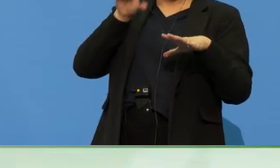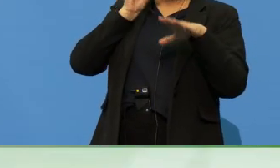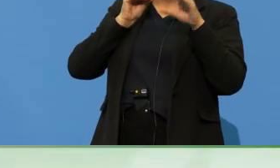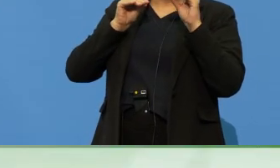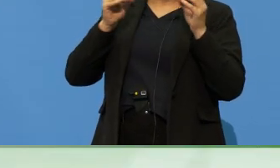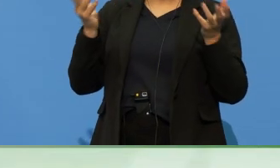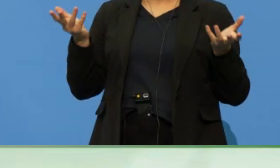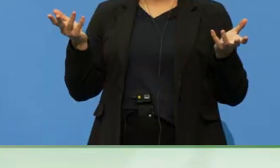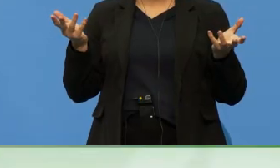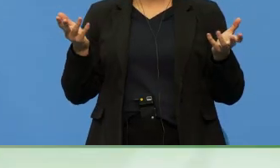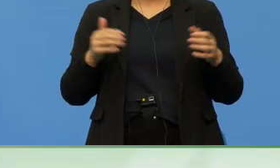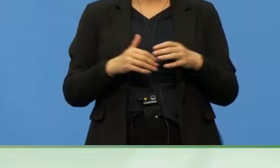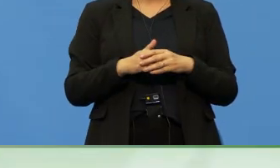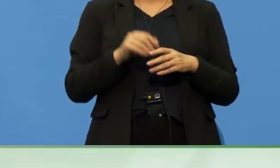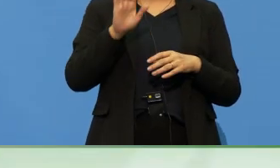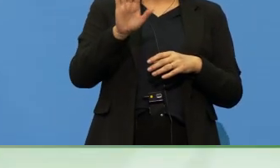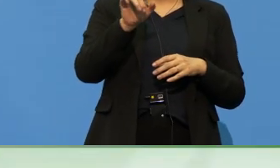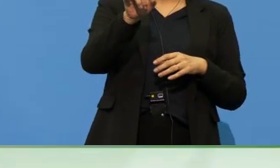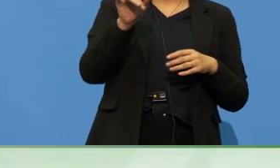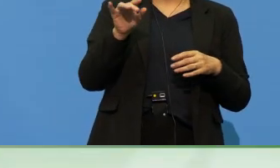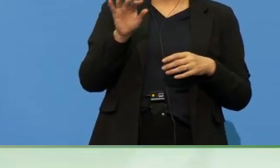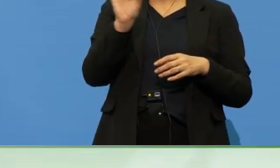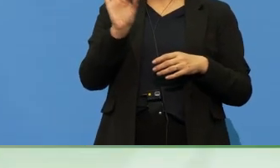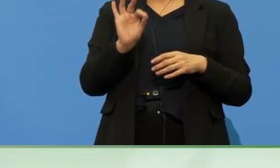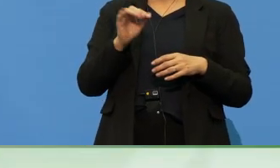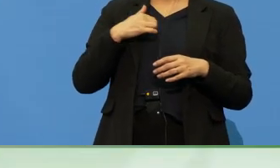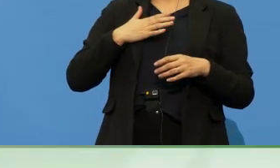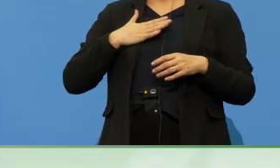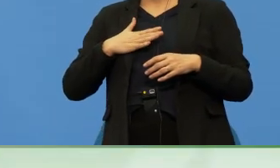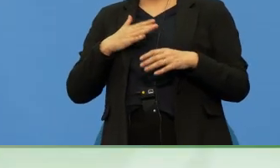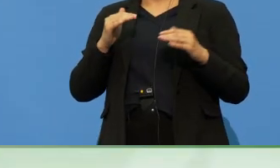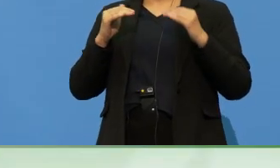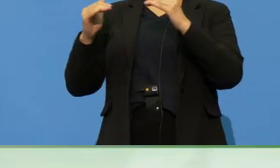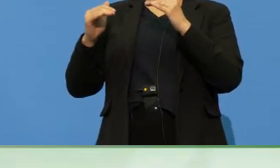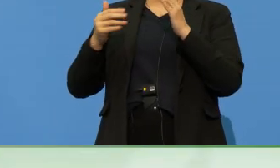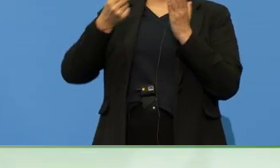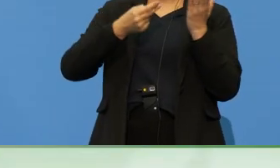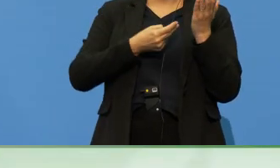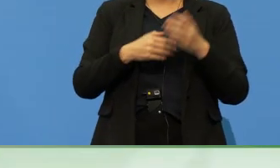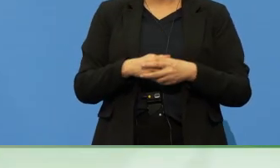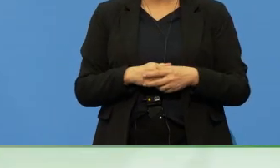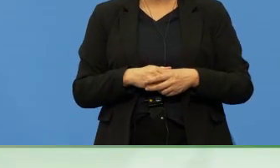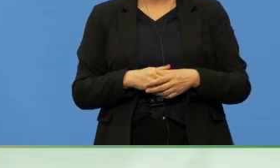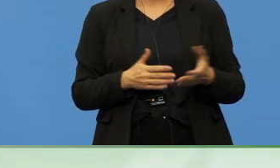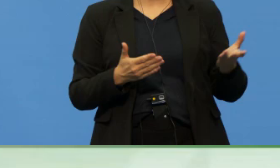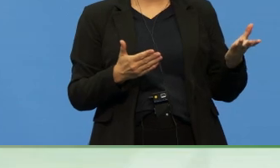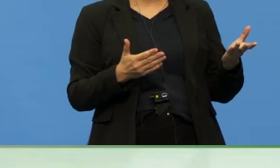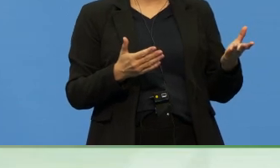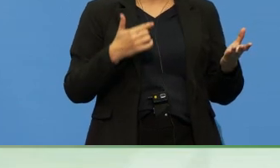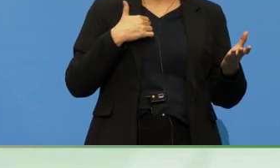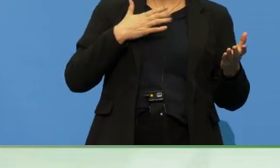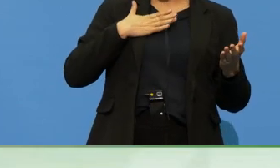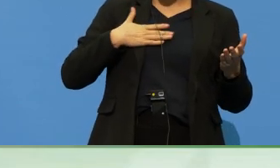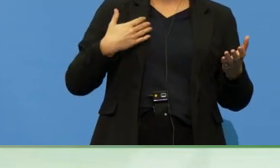I think we really need to open those institutions, those associations, toward private